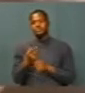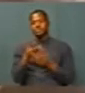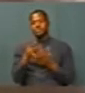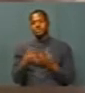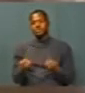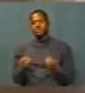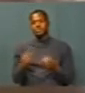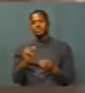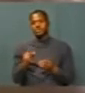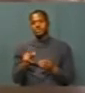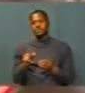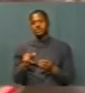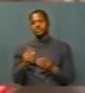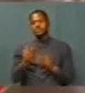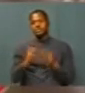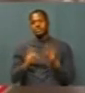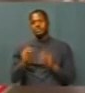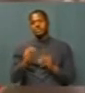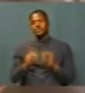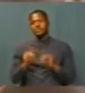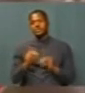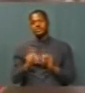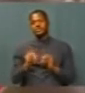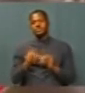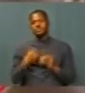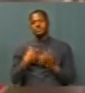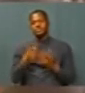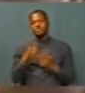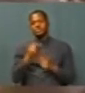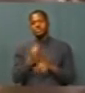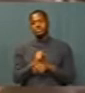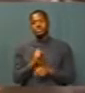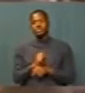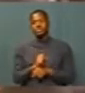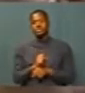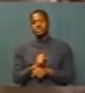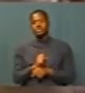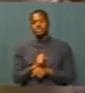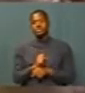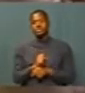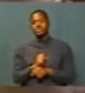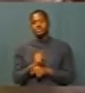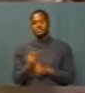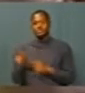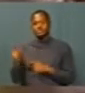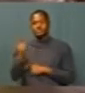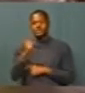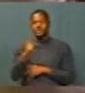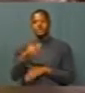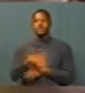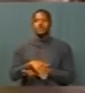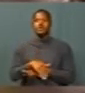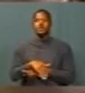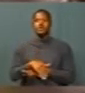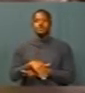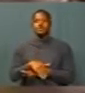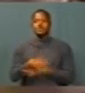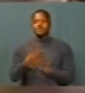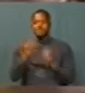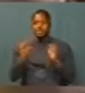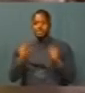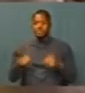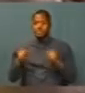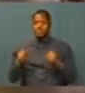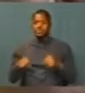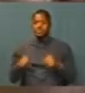resolve this matter. I want you to work day and night, if it's